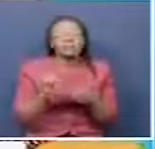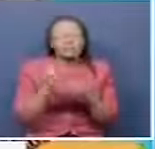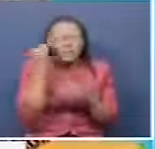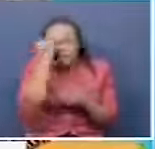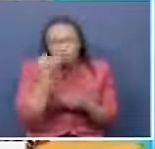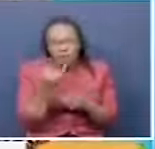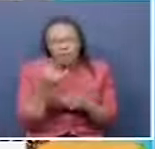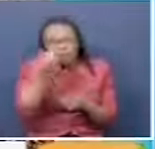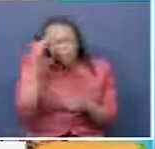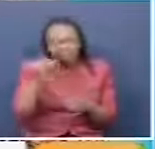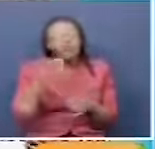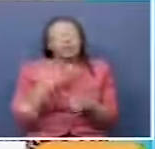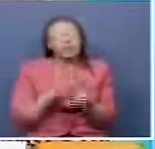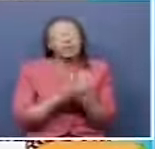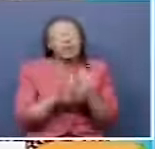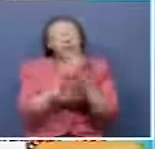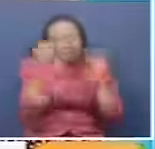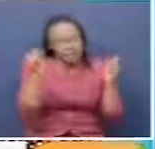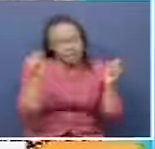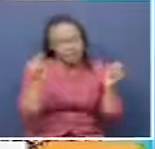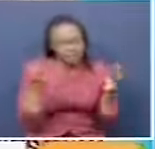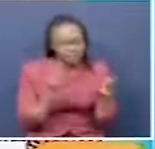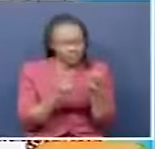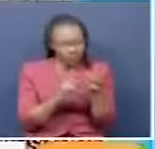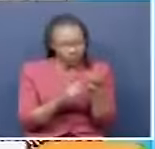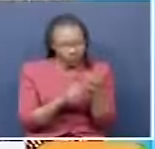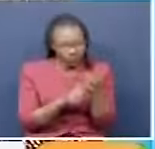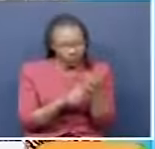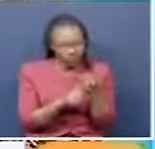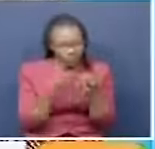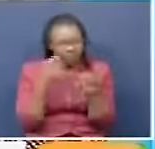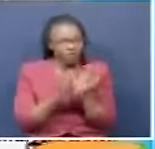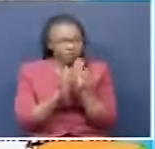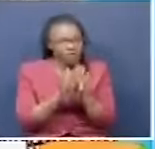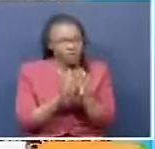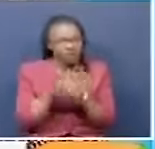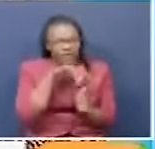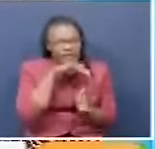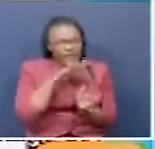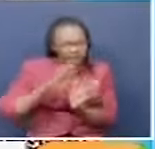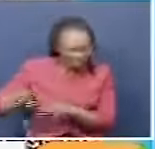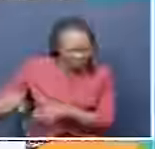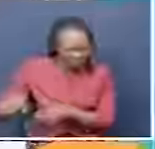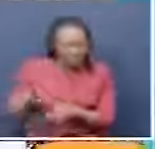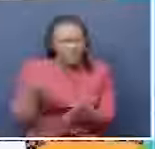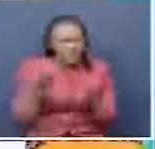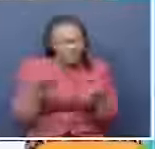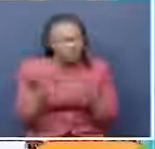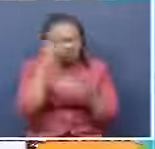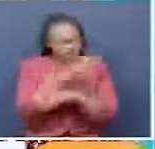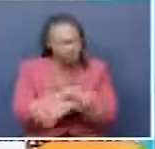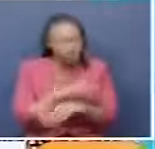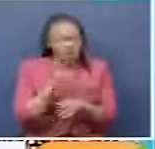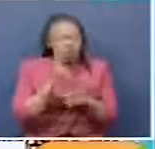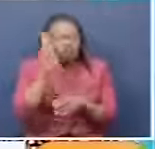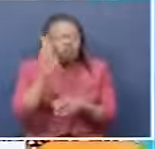running for president. That's the first thing. The second thing, for example, let's move away from Raila Odinga. If today Uhuru was not running,